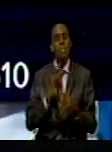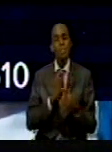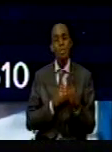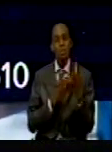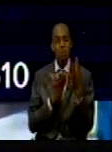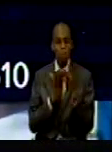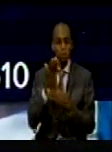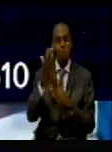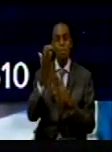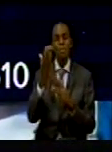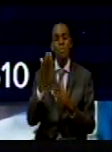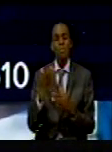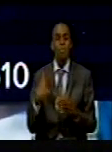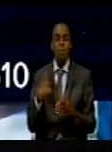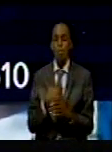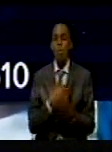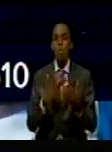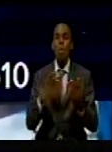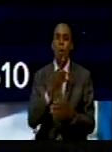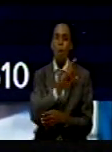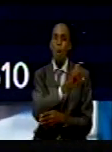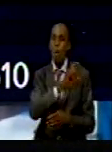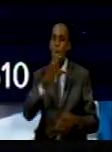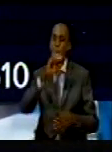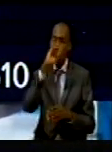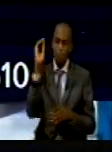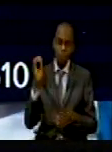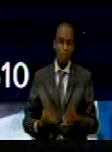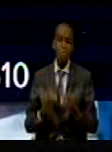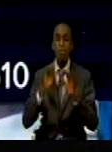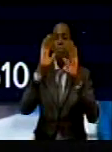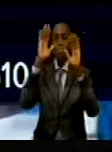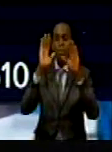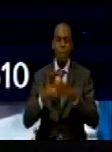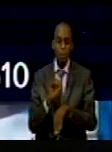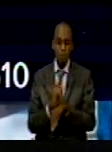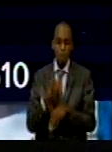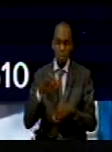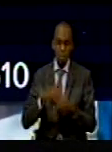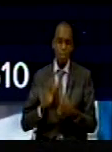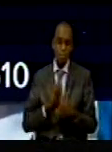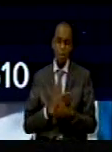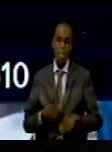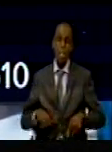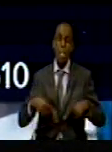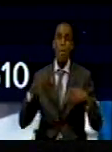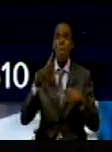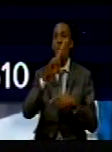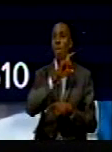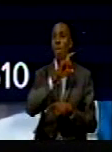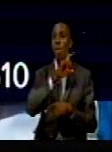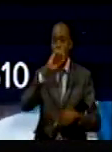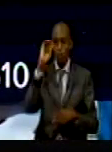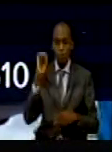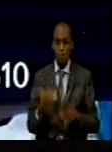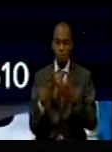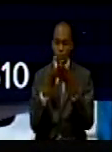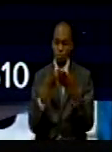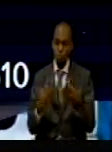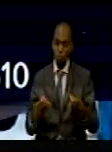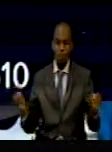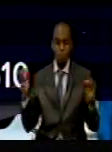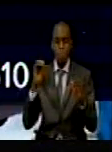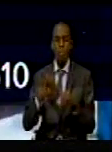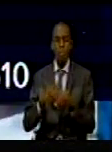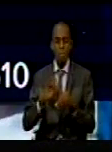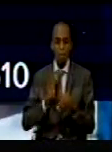We want 100% miracles for our lives, 100% solutions for our lives, for our family, and